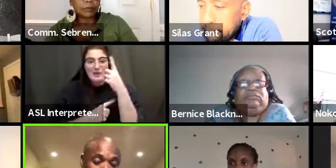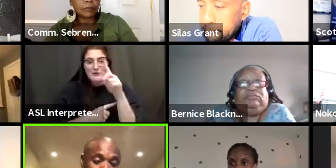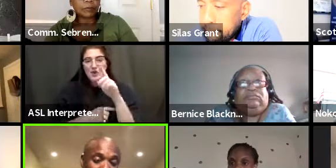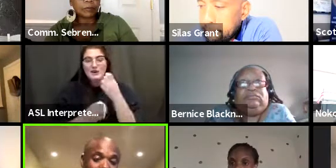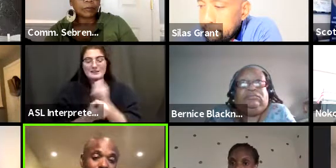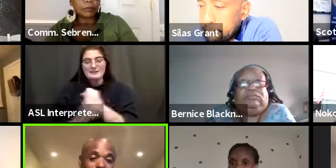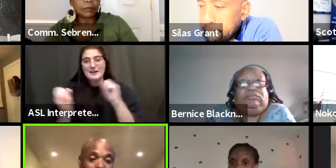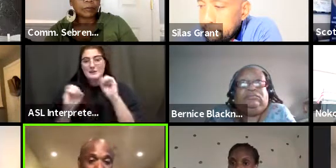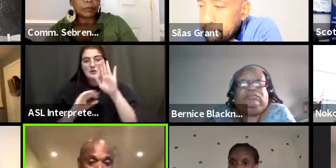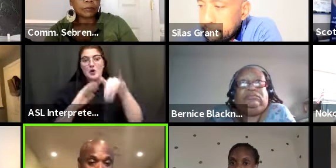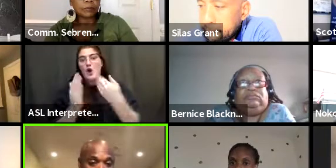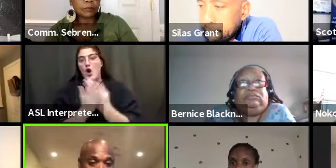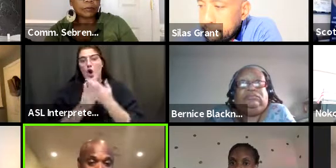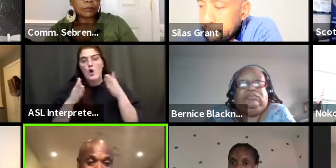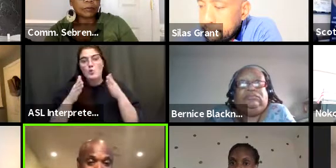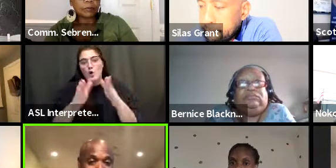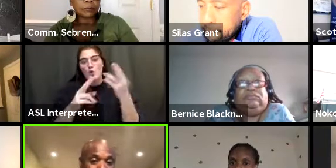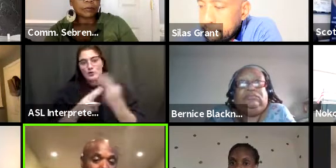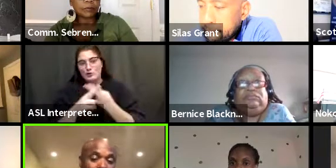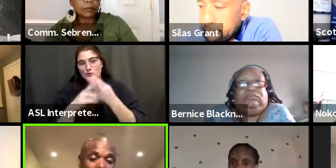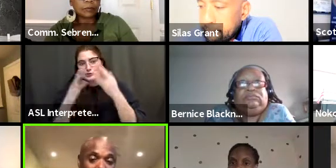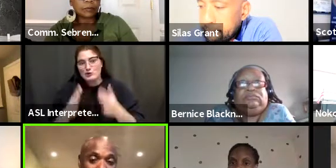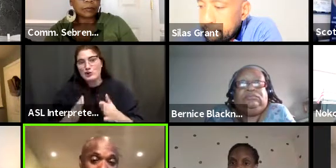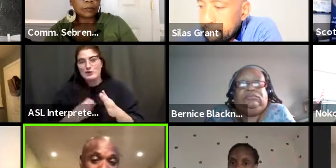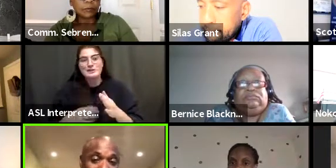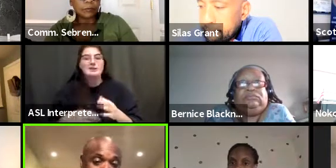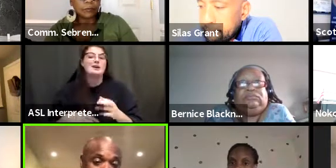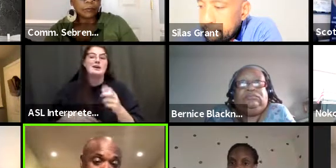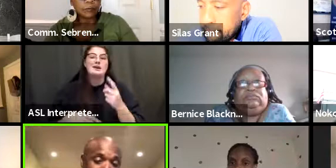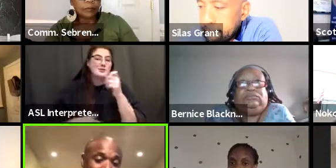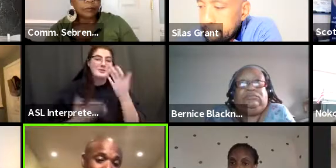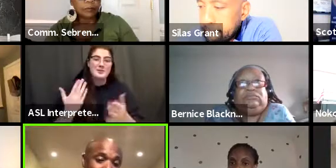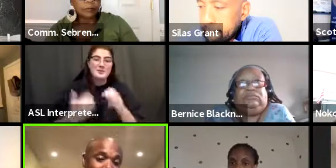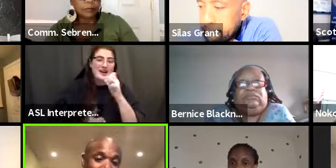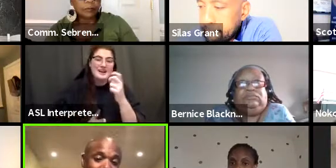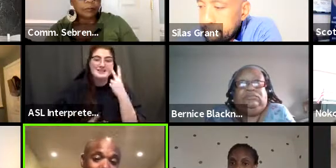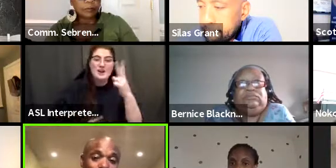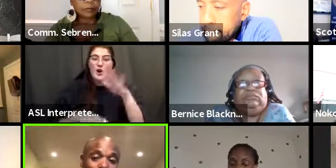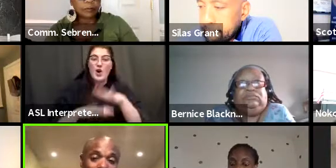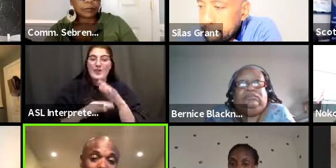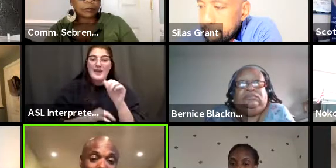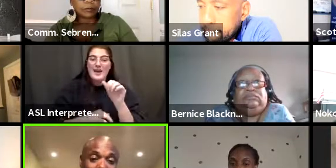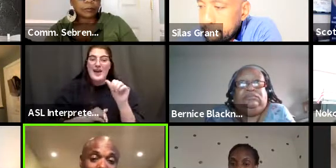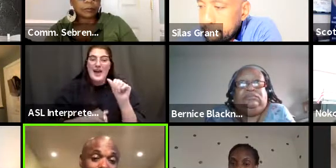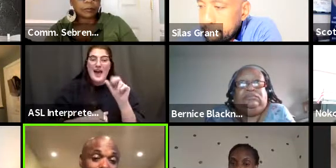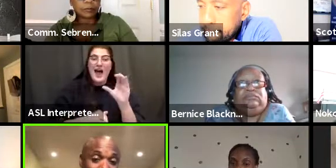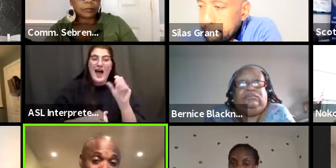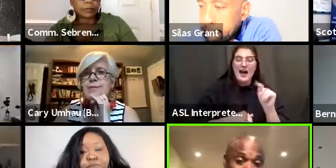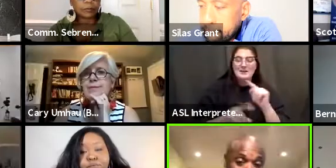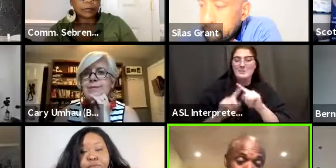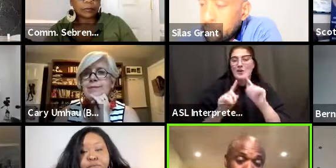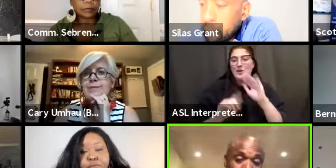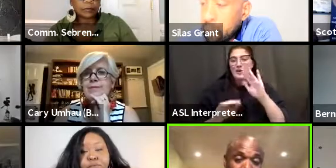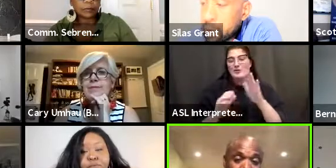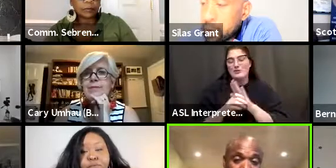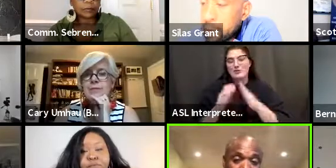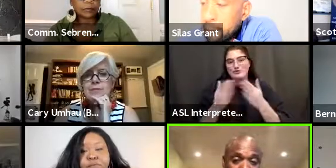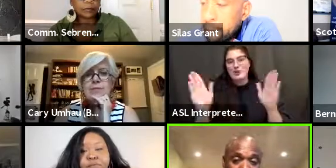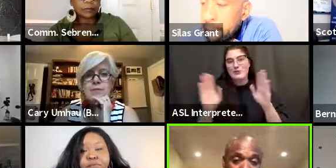roadway users. Although you may not see it on the actual act, I think you'll see it in the overall investment in all of our projects.